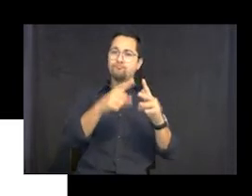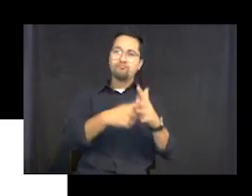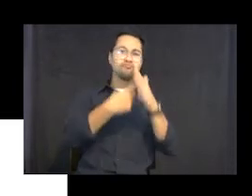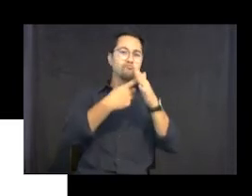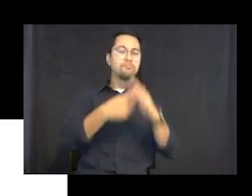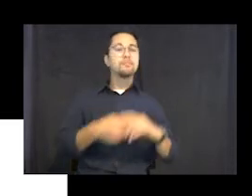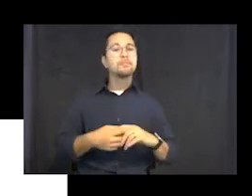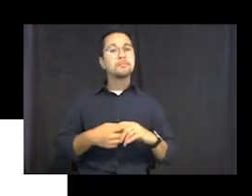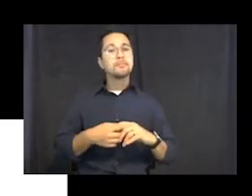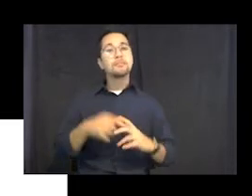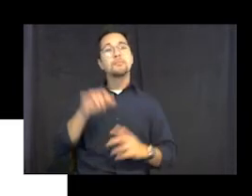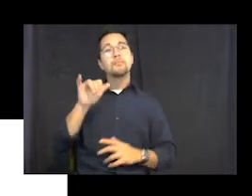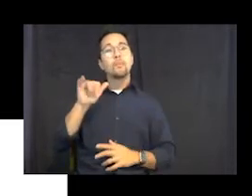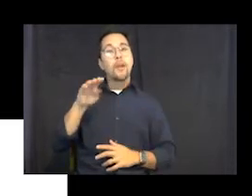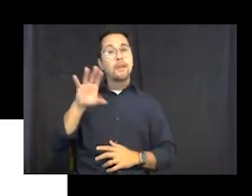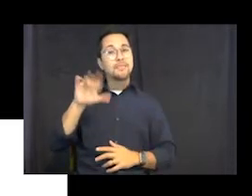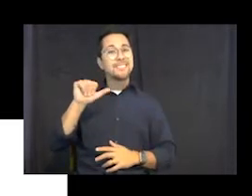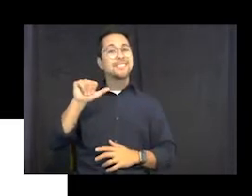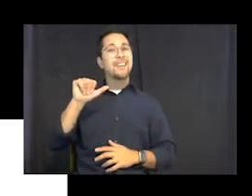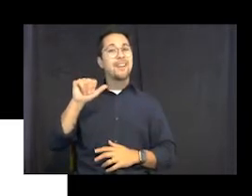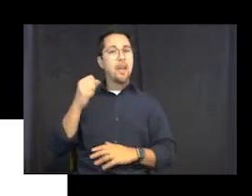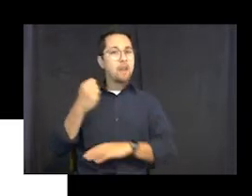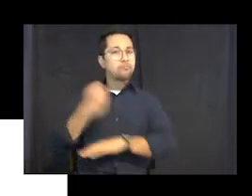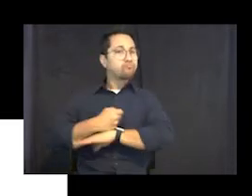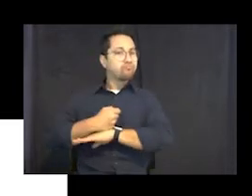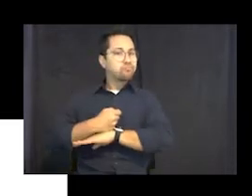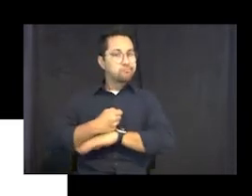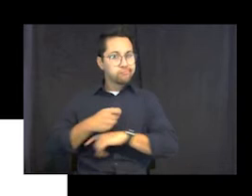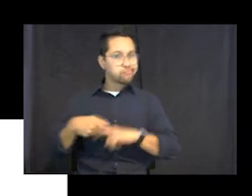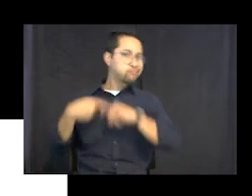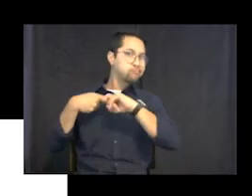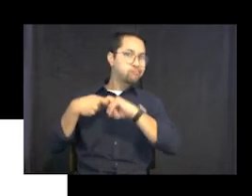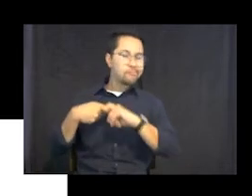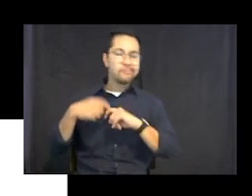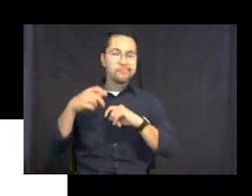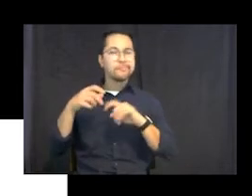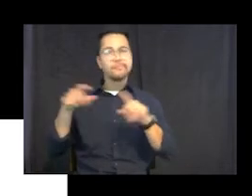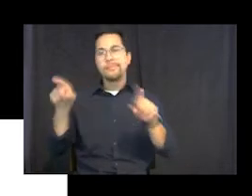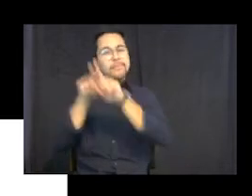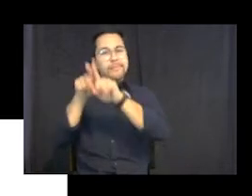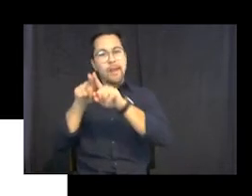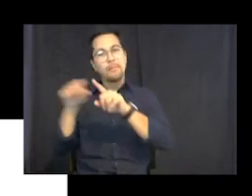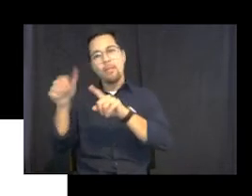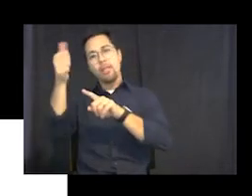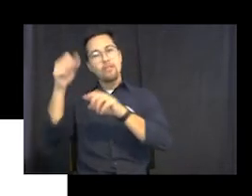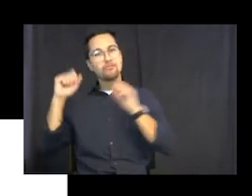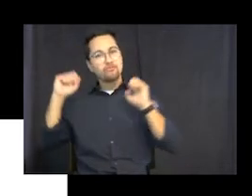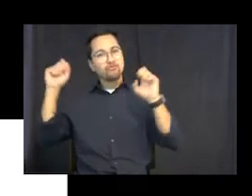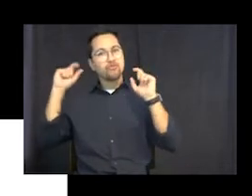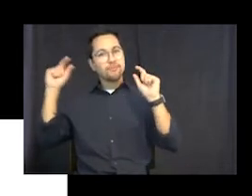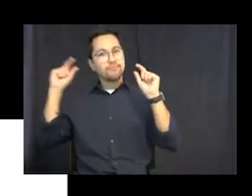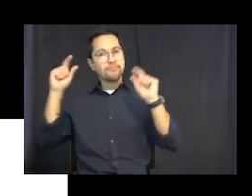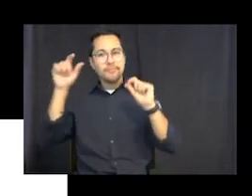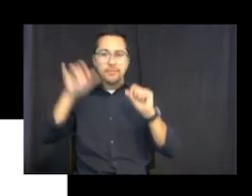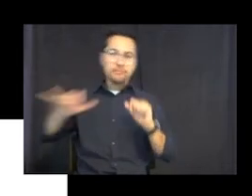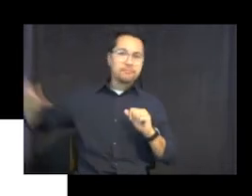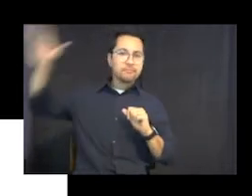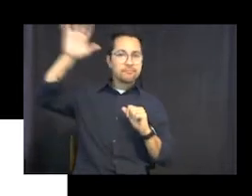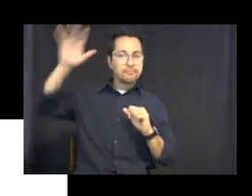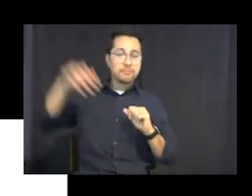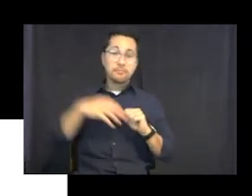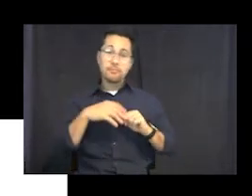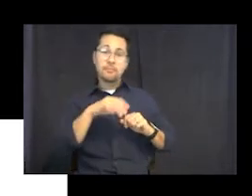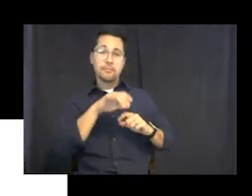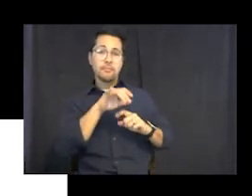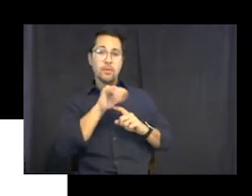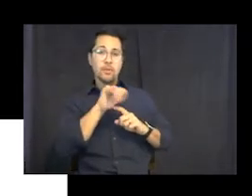the Y was shut down, as most gyms were across the United States. But the Y stayed